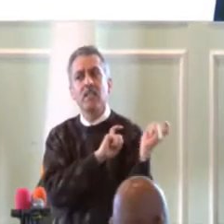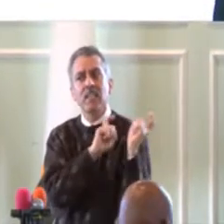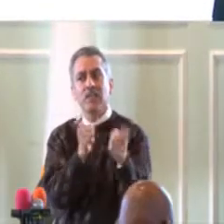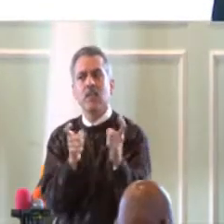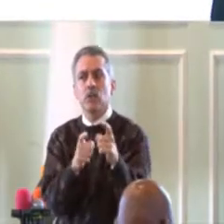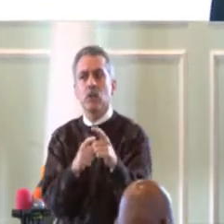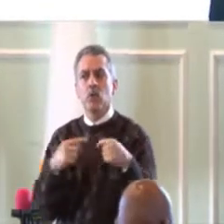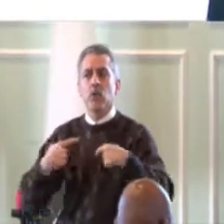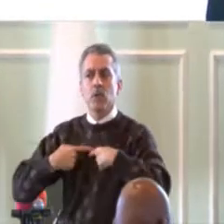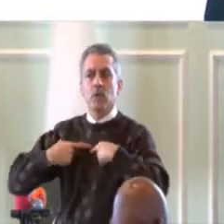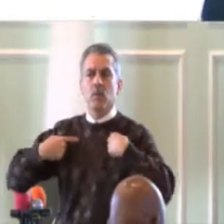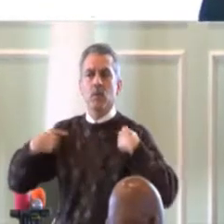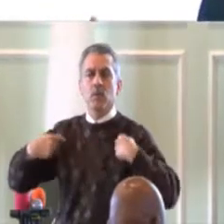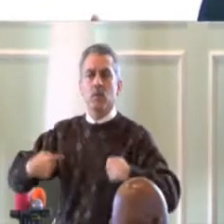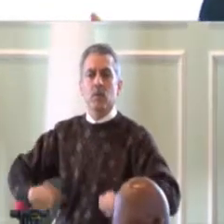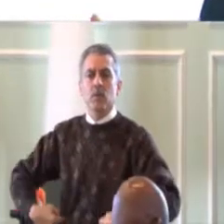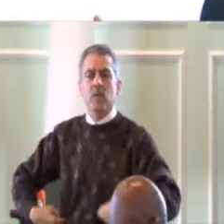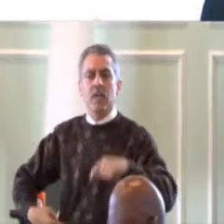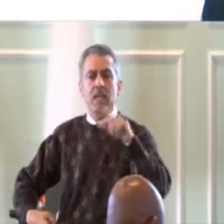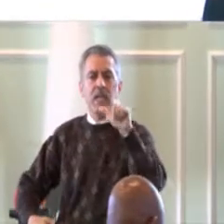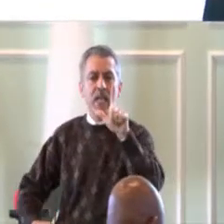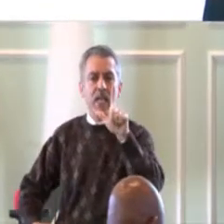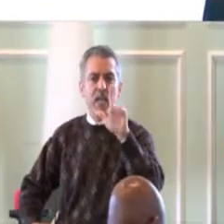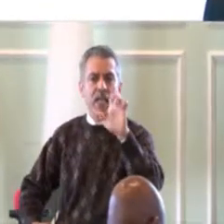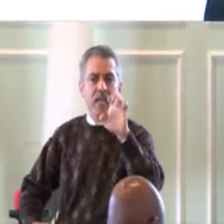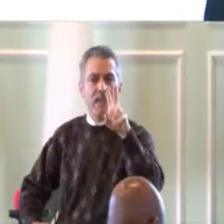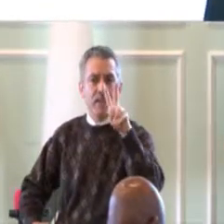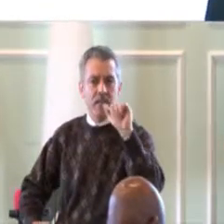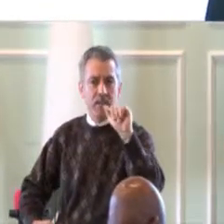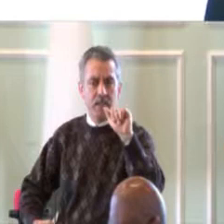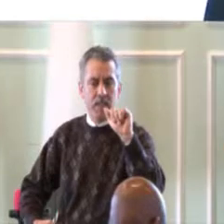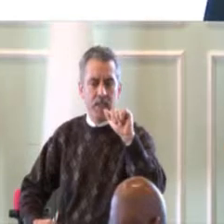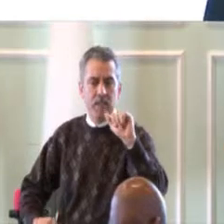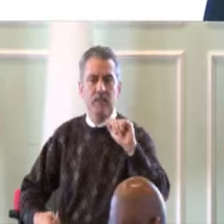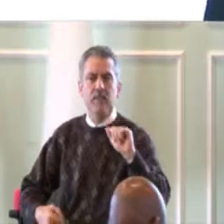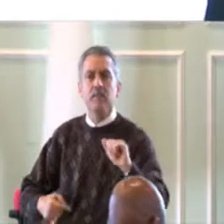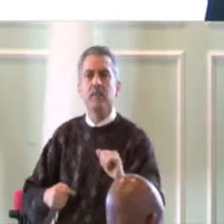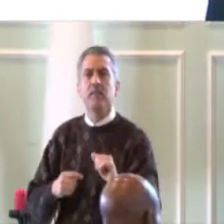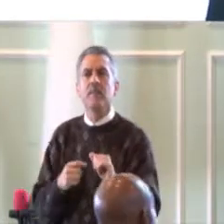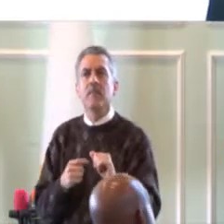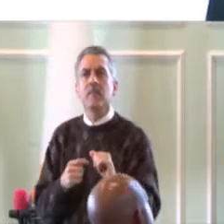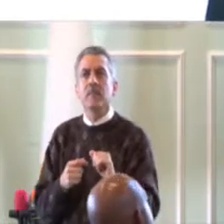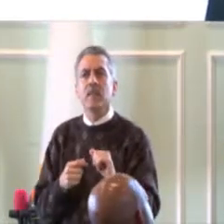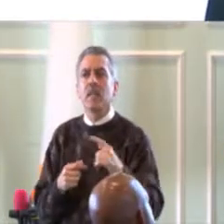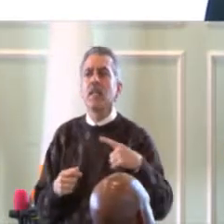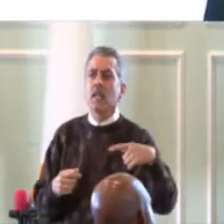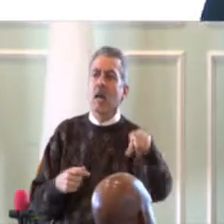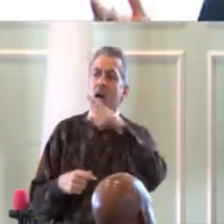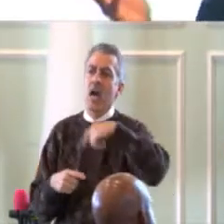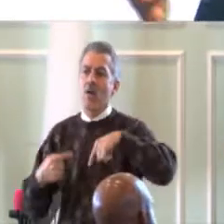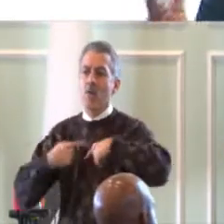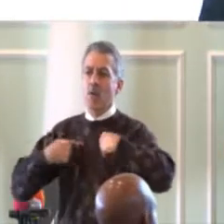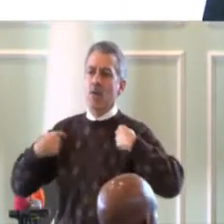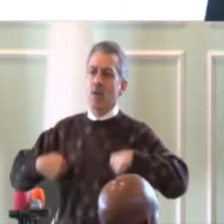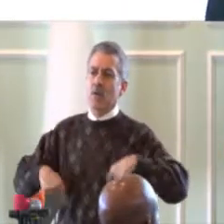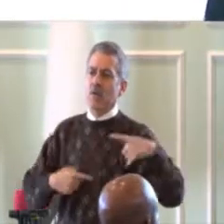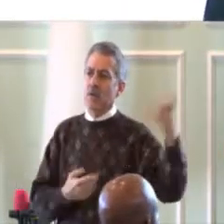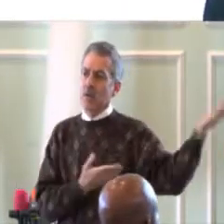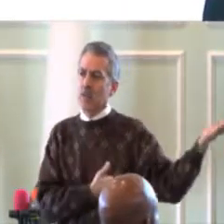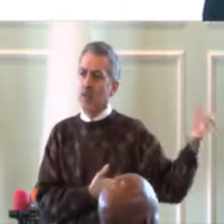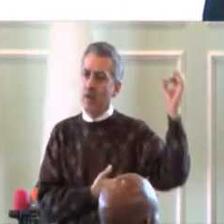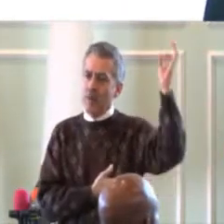it goes towards the ministry of the church as a whole, where it goes to pay the salaries and for ministries throughout the